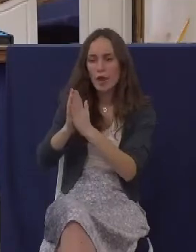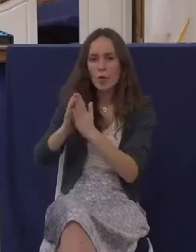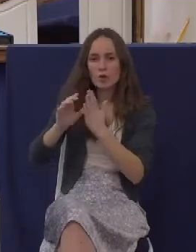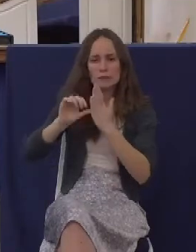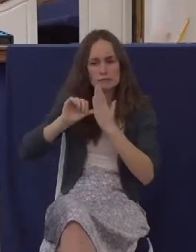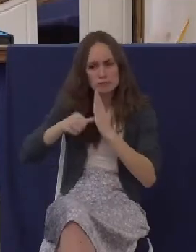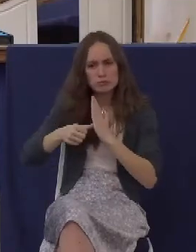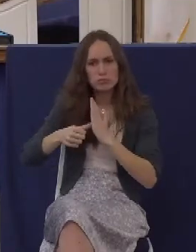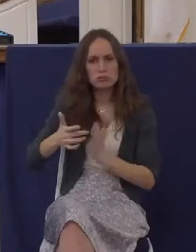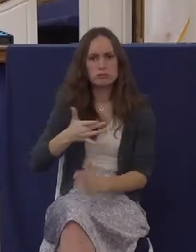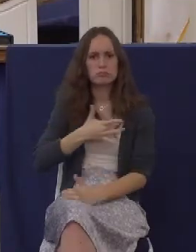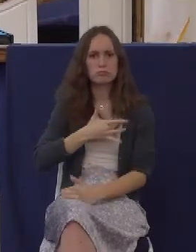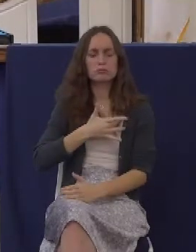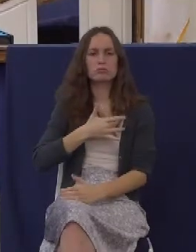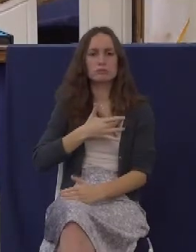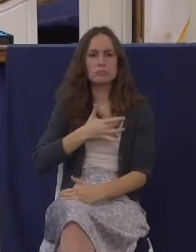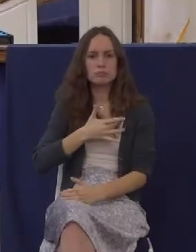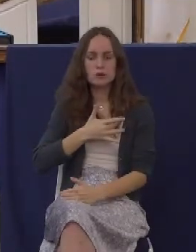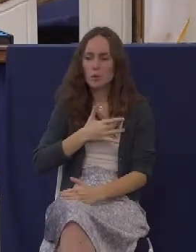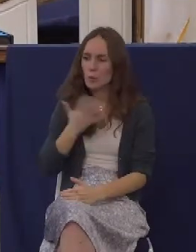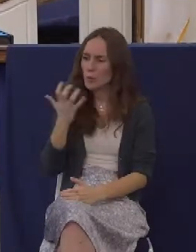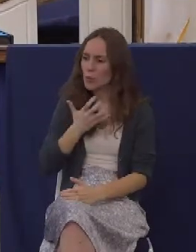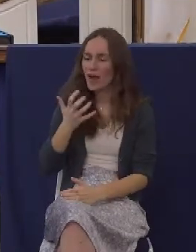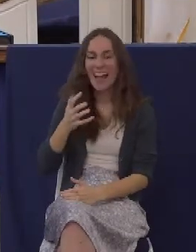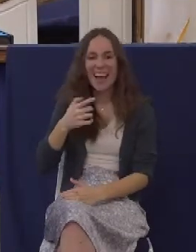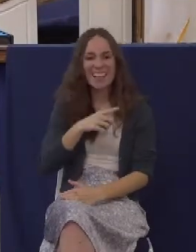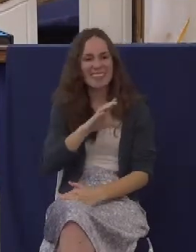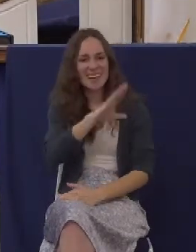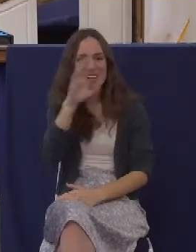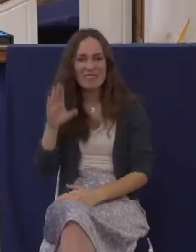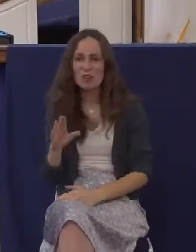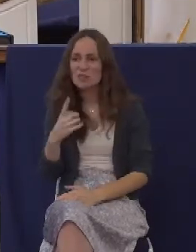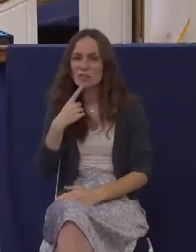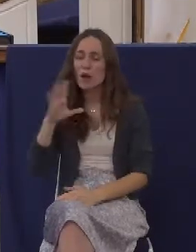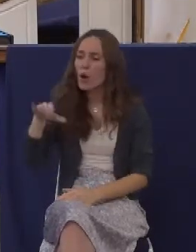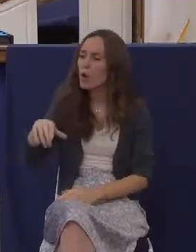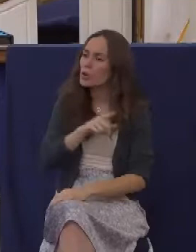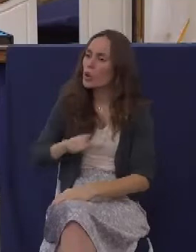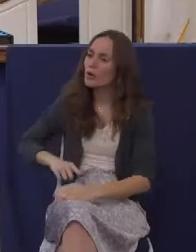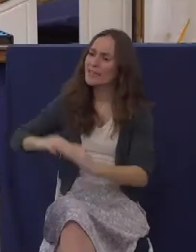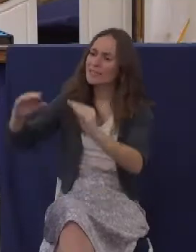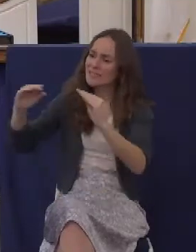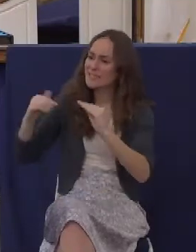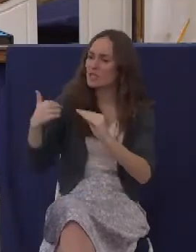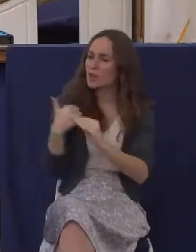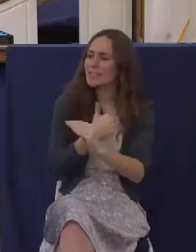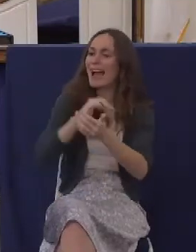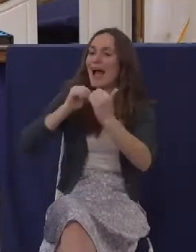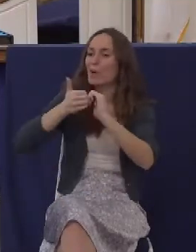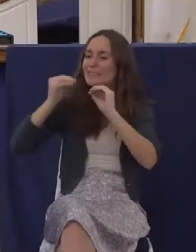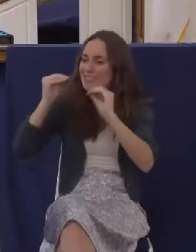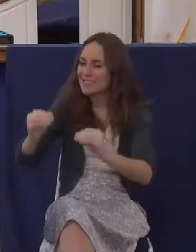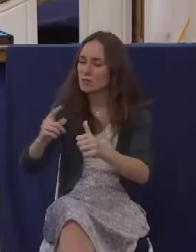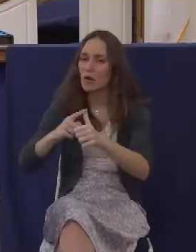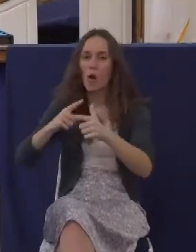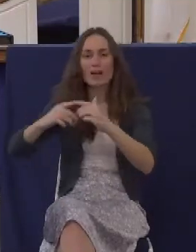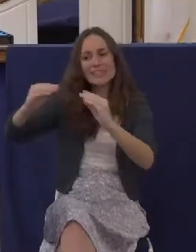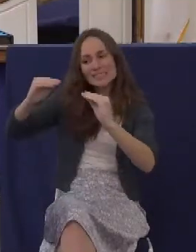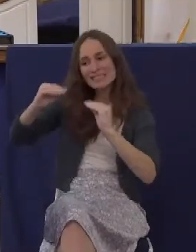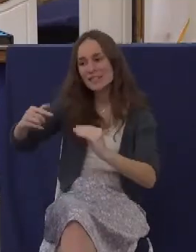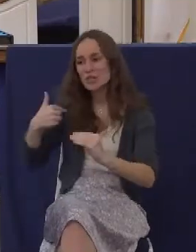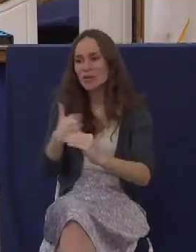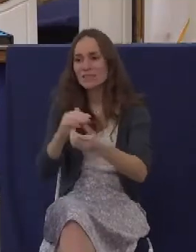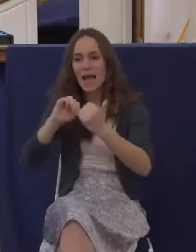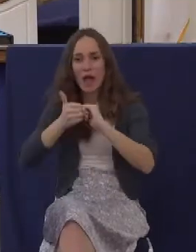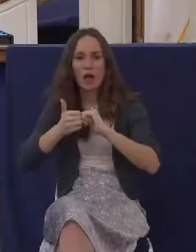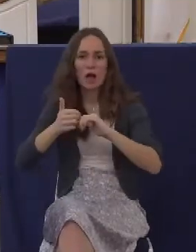never say, Lord, teach us to teach like you do. We never hear him say, Lord, teach us to perform miracles like you do, or Lord, teach us to